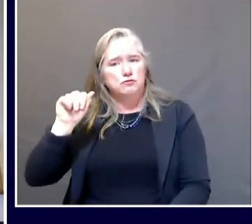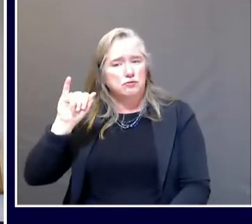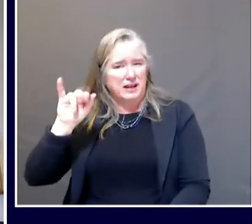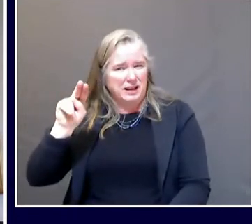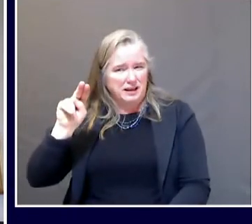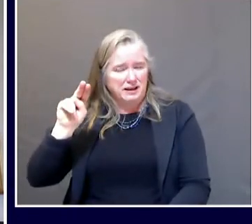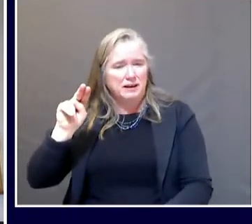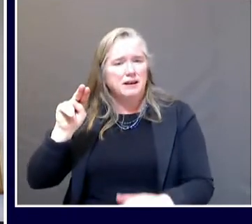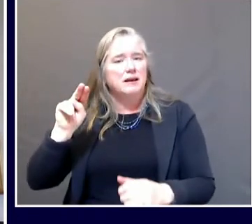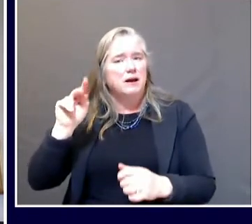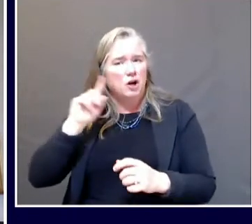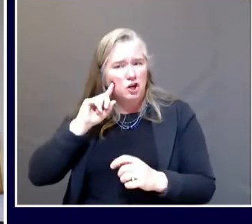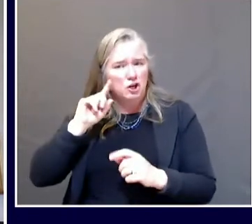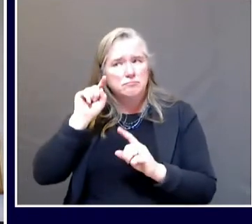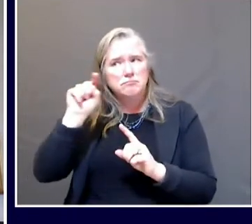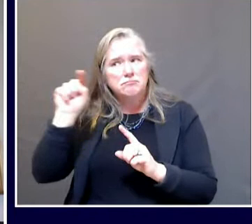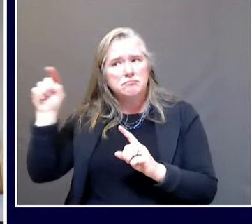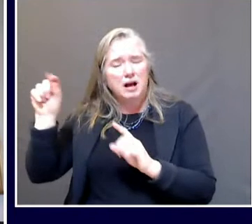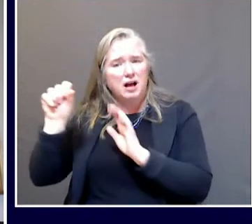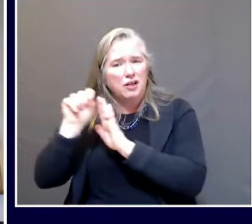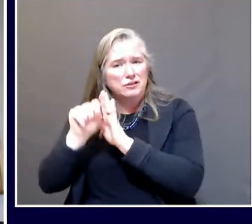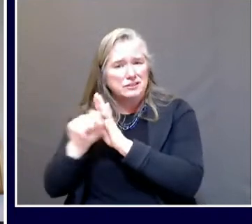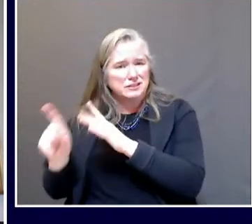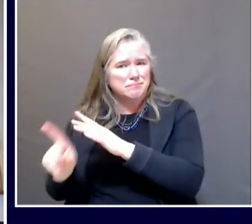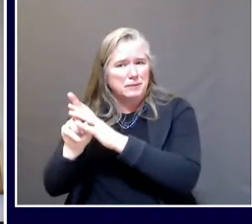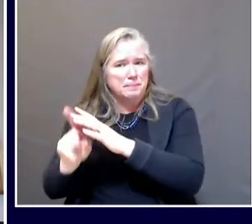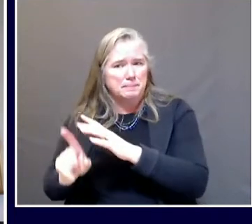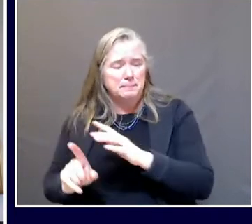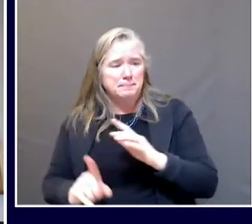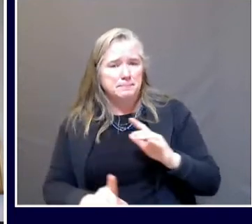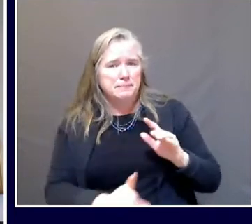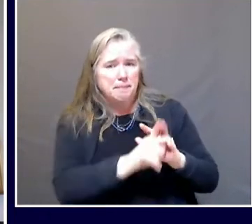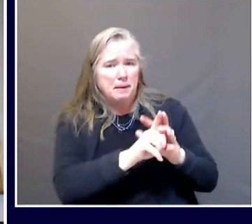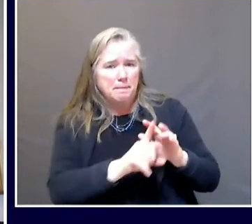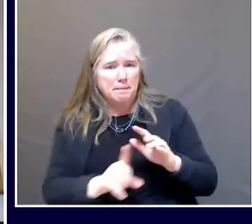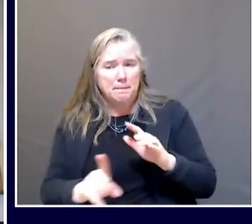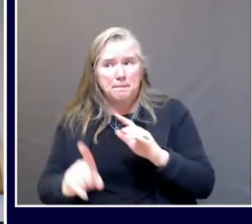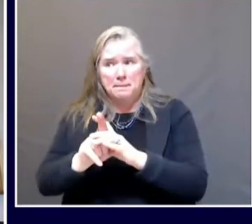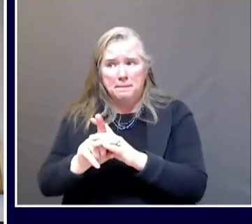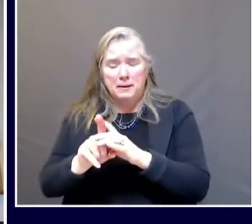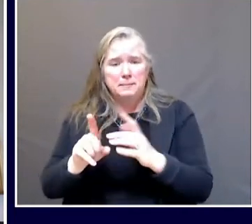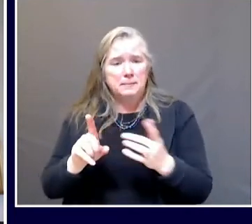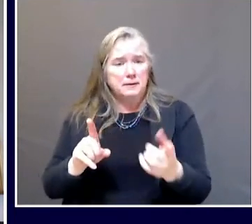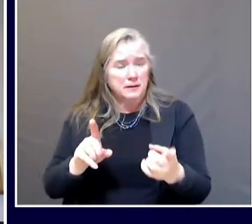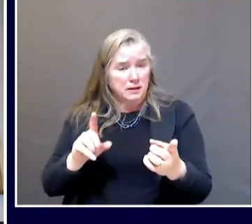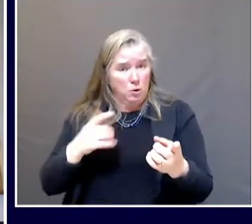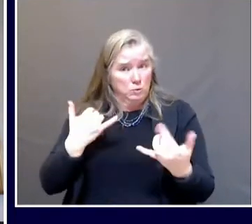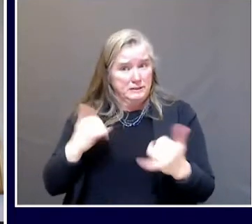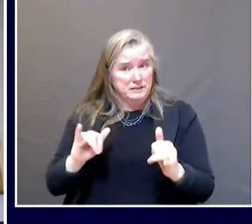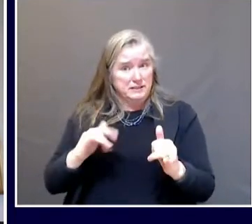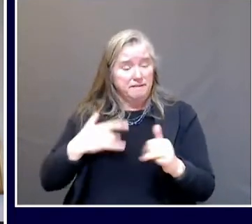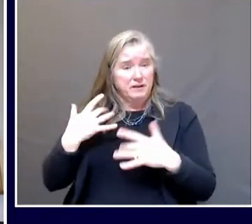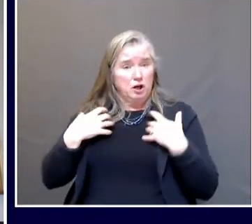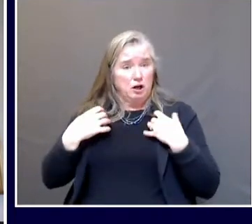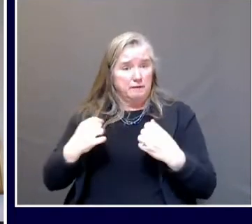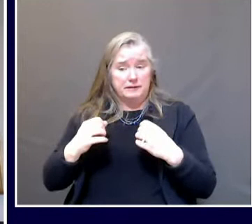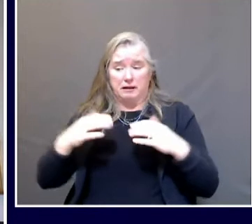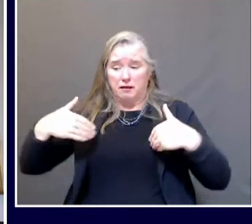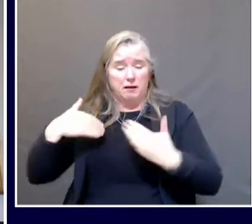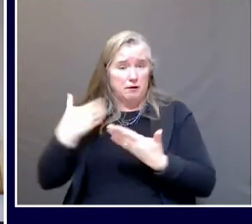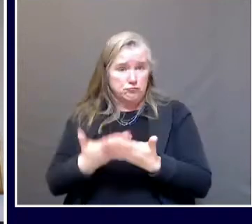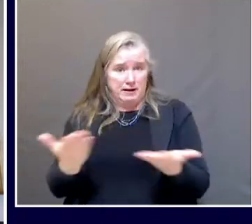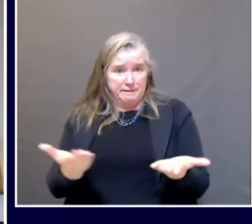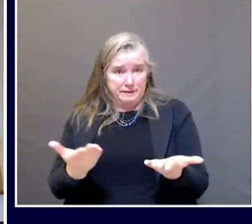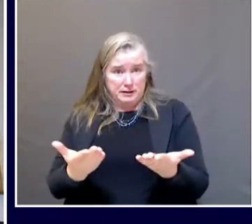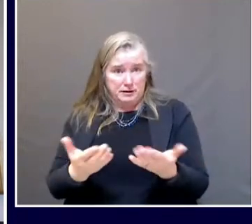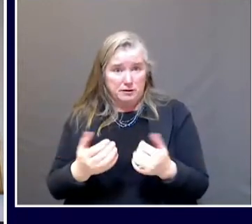other states that seem to be moving closer in New England. Do we know the certainty that those strains aren't here yet? And could they have anything to do with the